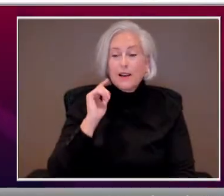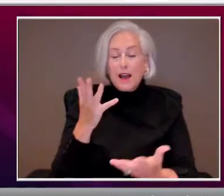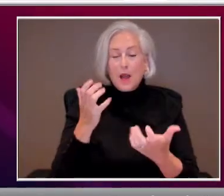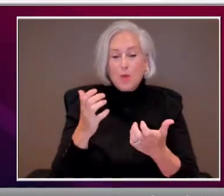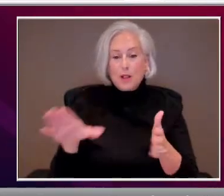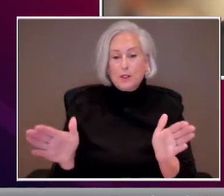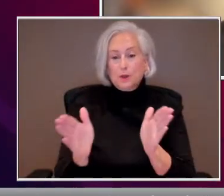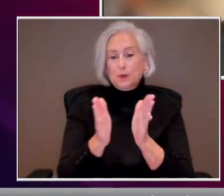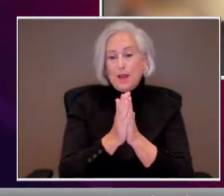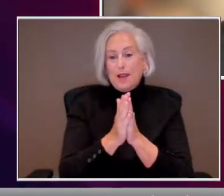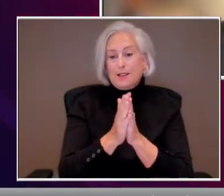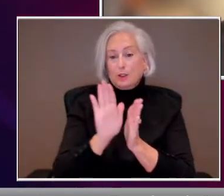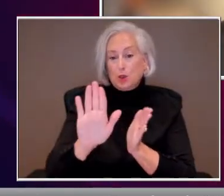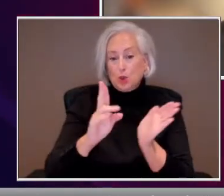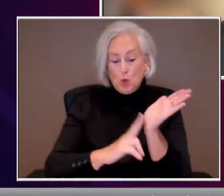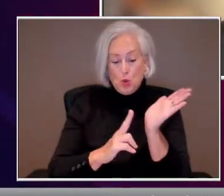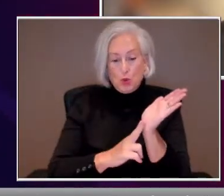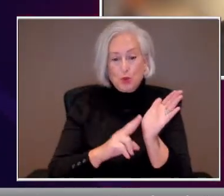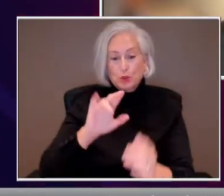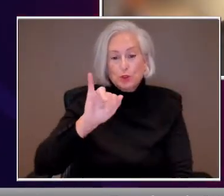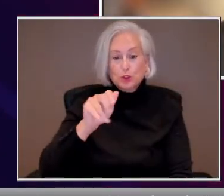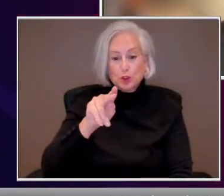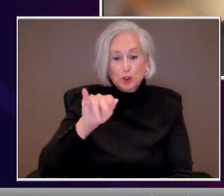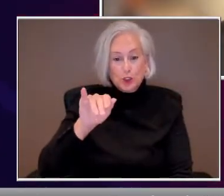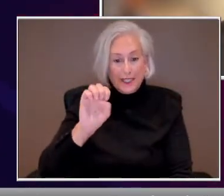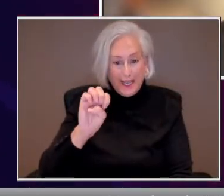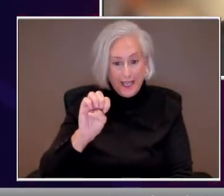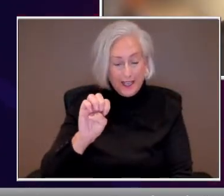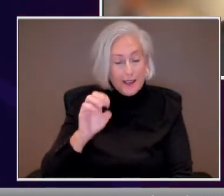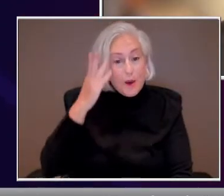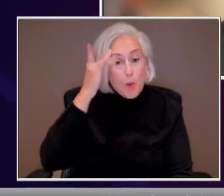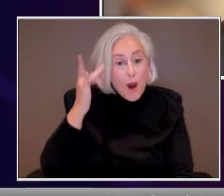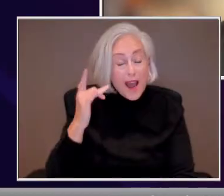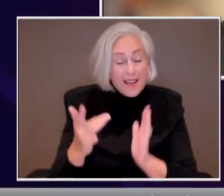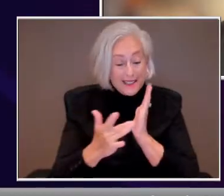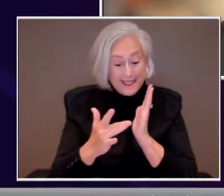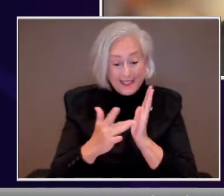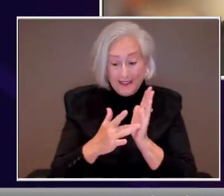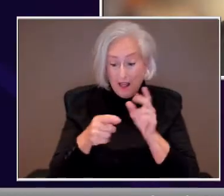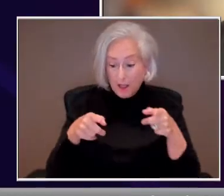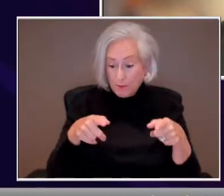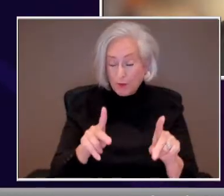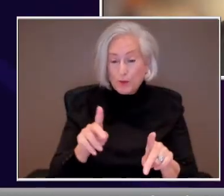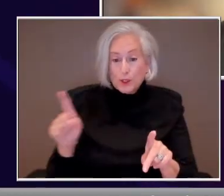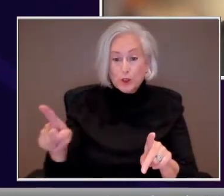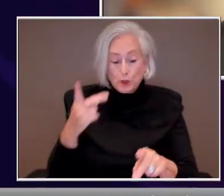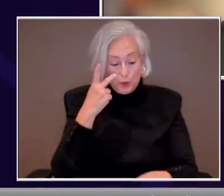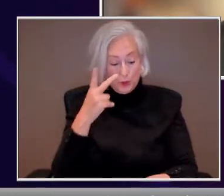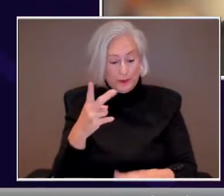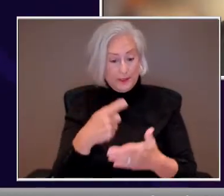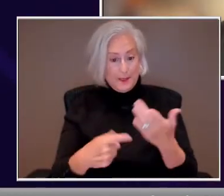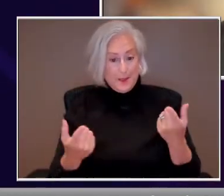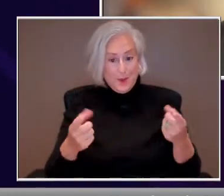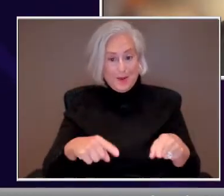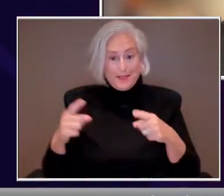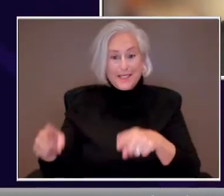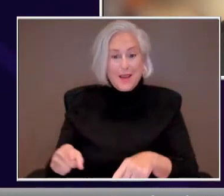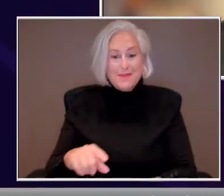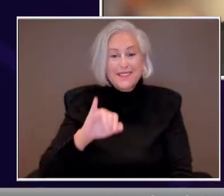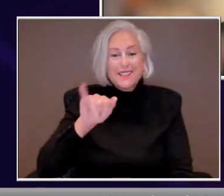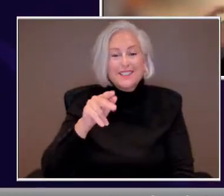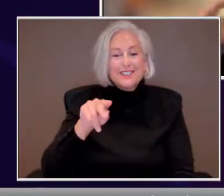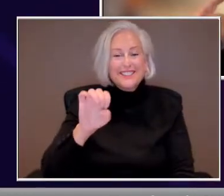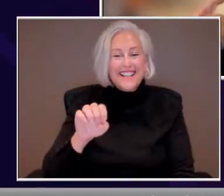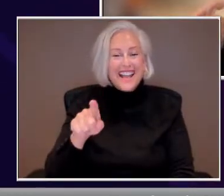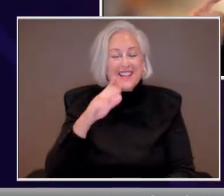because this technology allows her to see what you're up to in real time. Janae, you were smiling throughout that